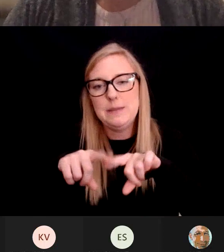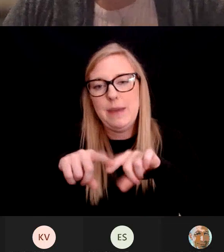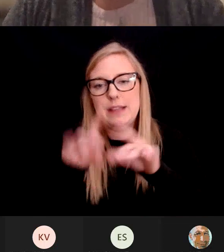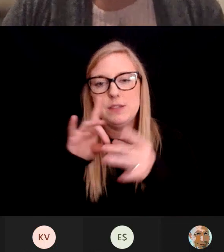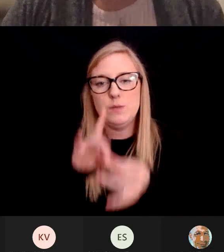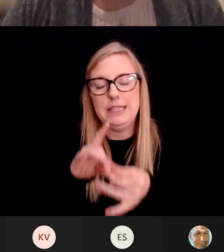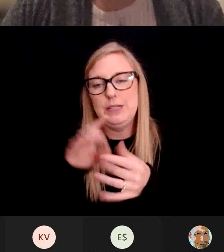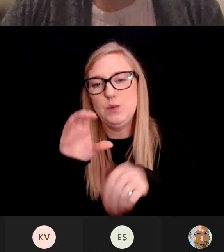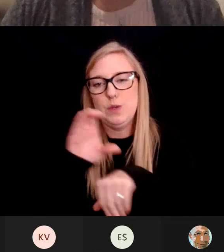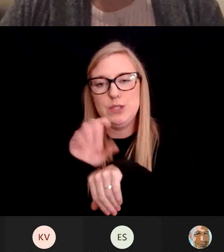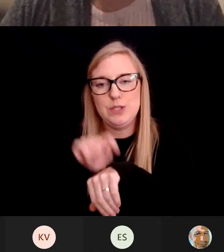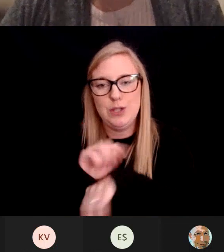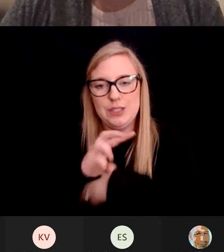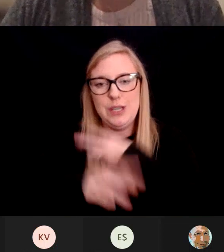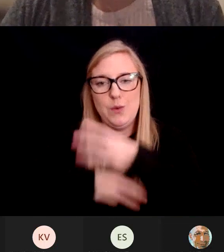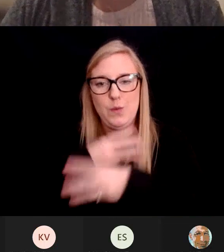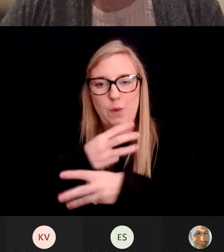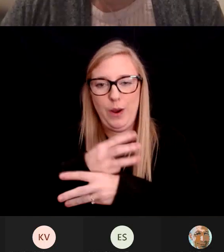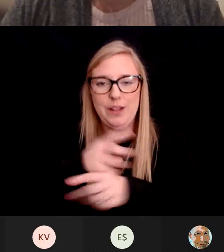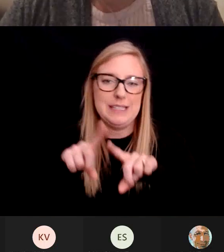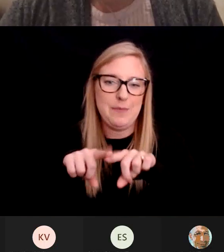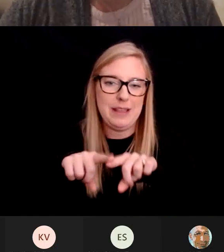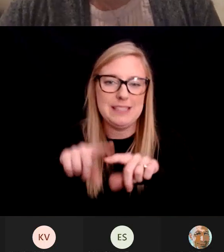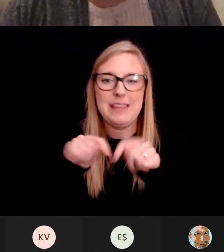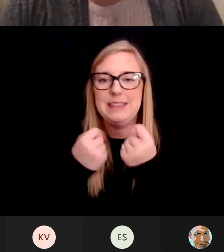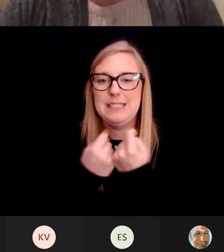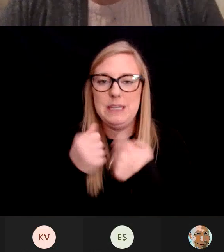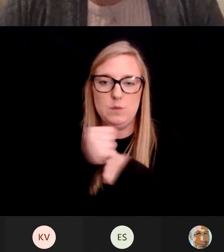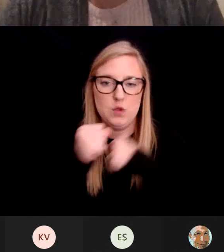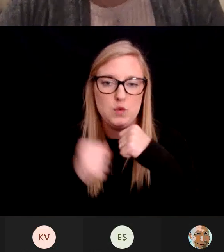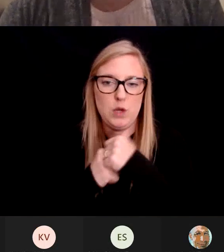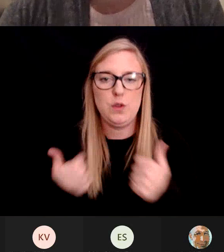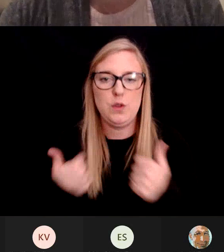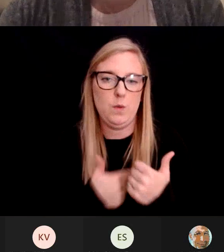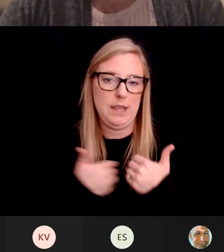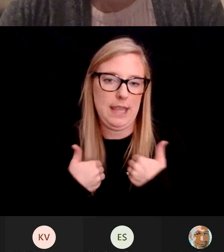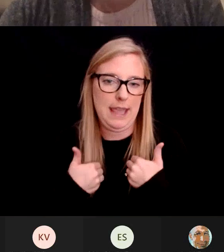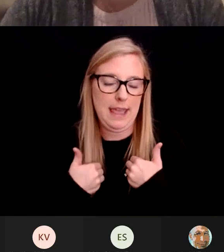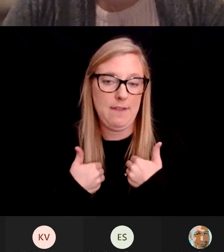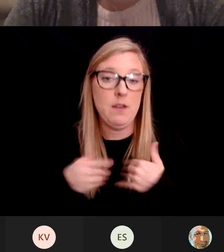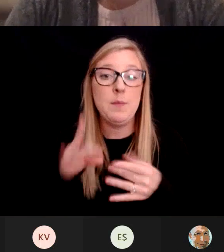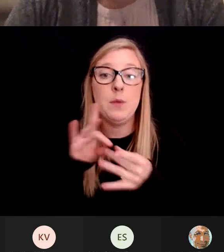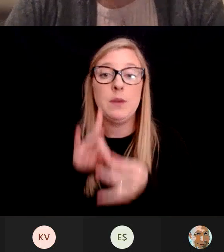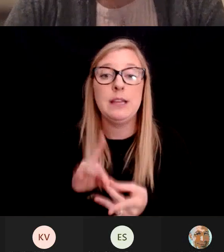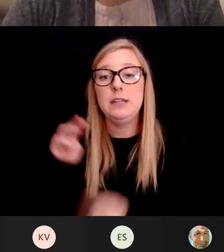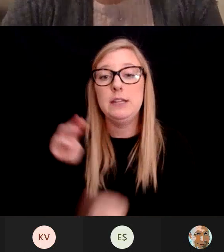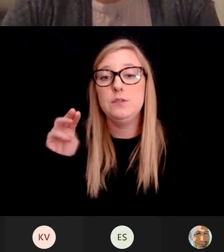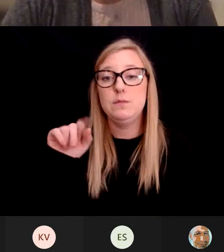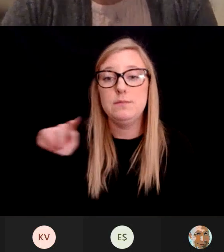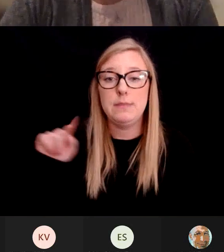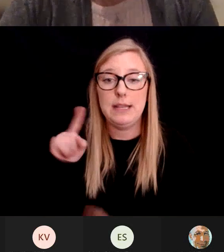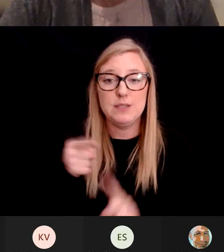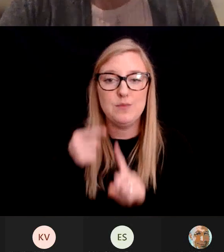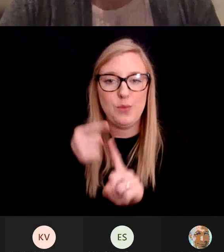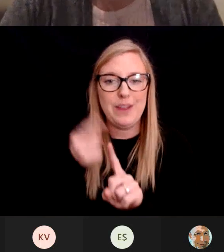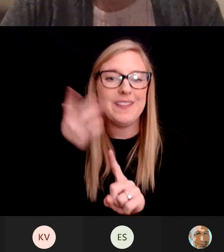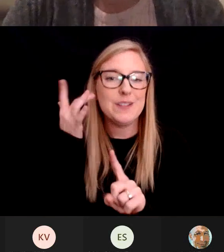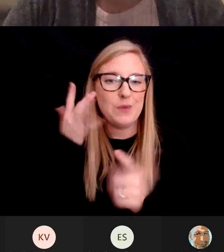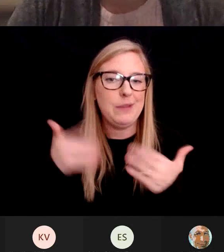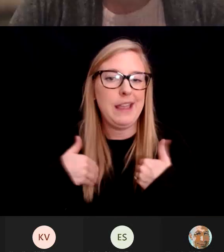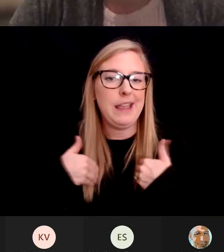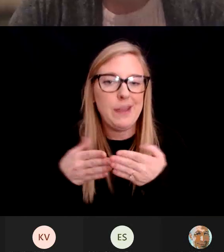world on the dynamic of the team structure that we have. But to Matt's earlier point, that's why we cast that wide net when we do